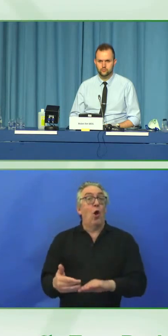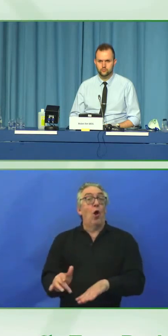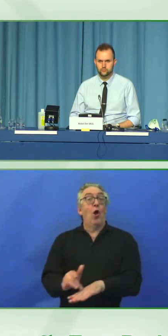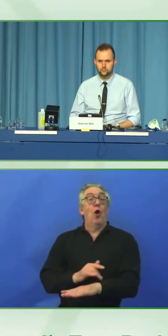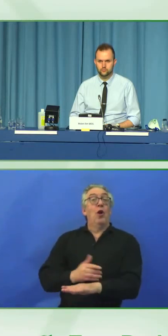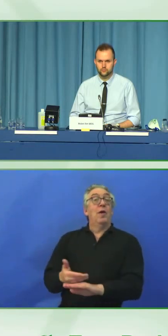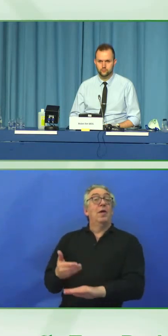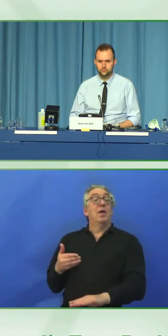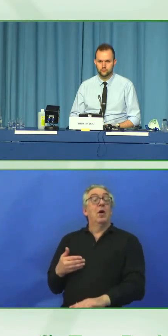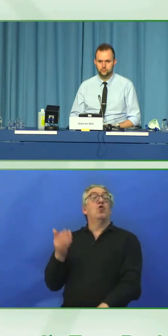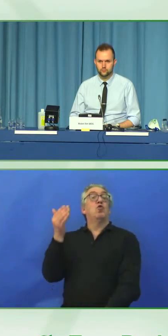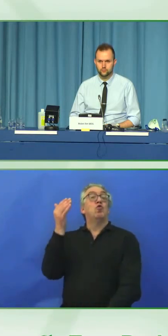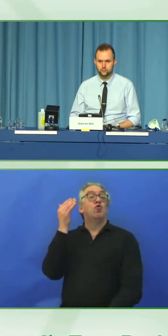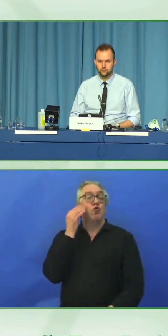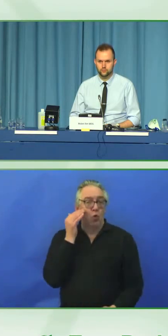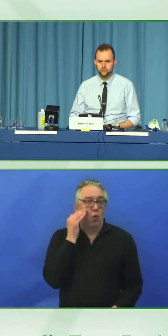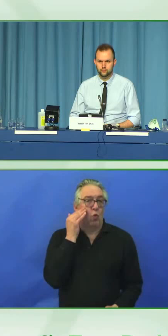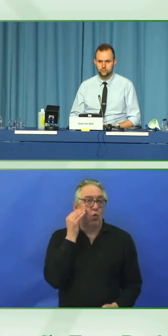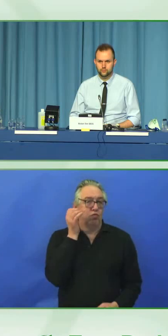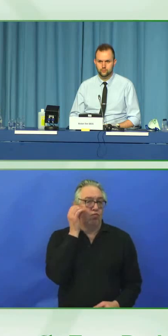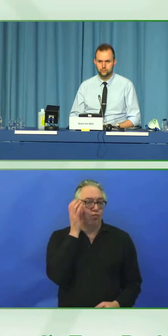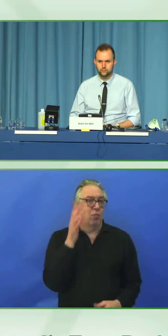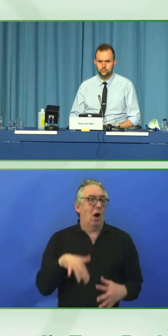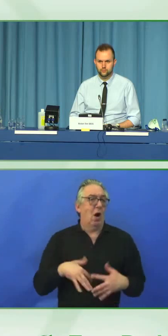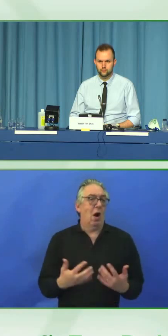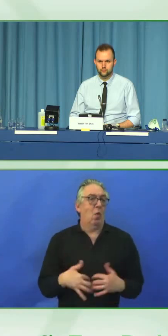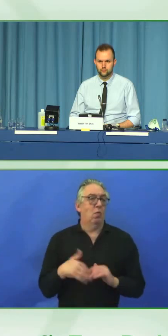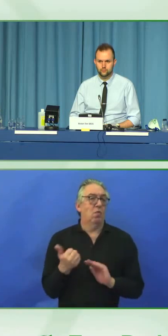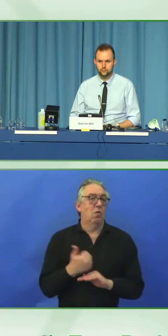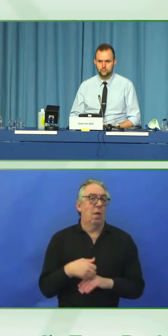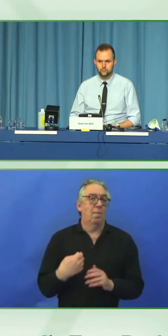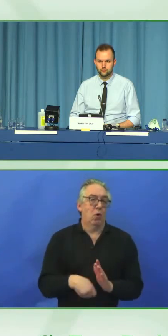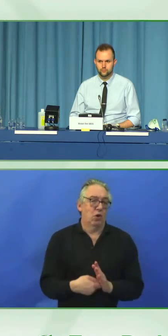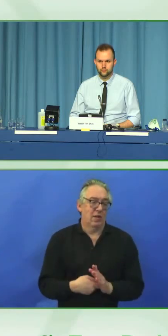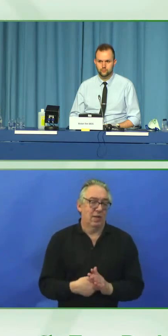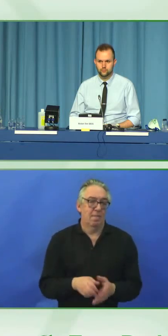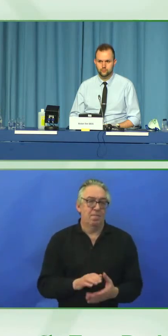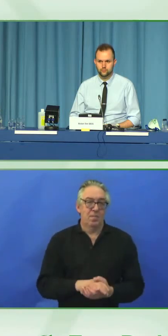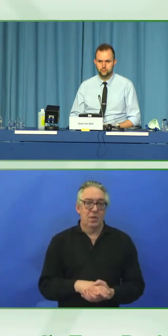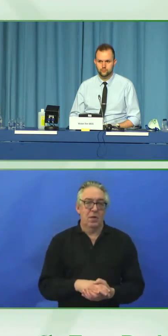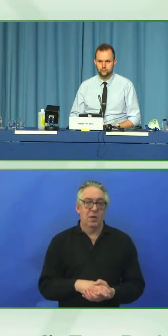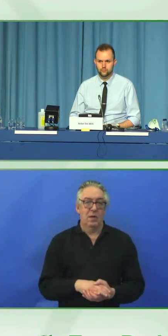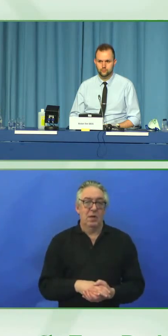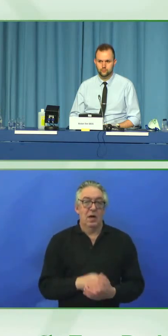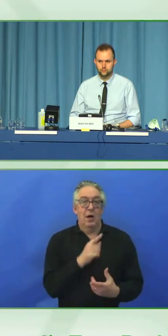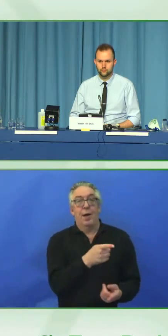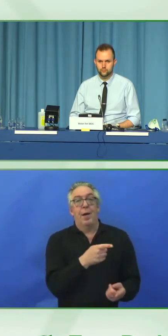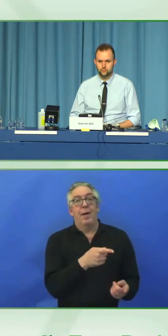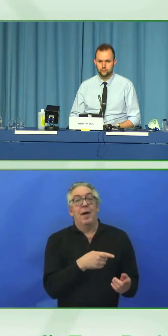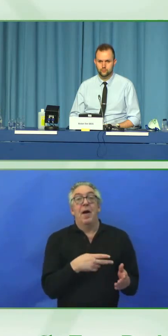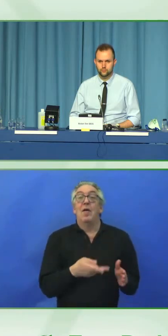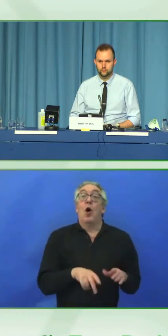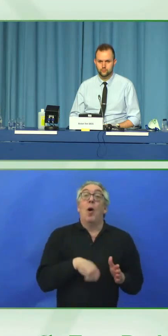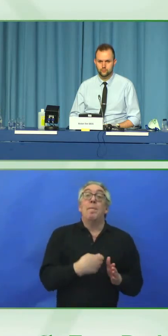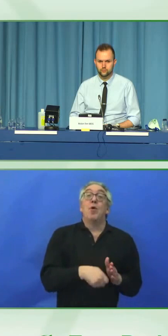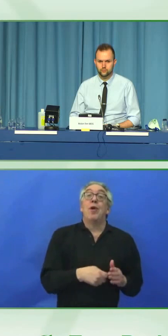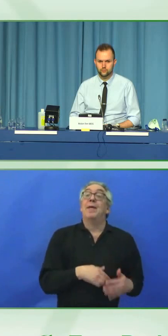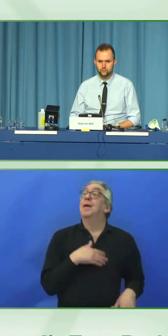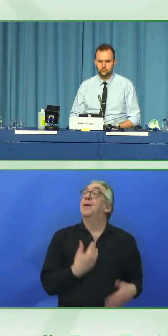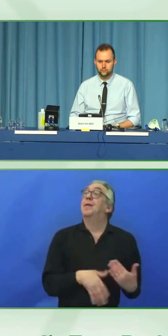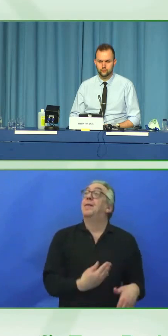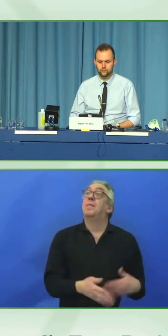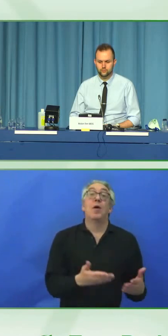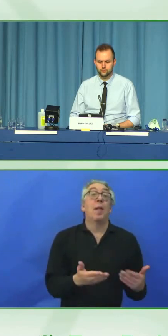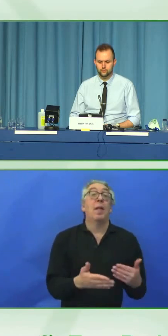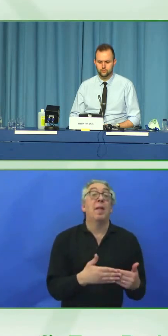disabled people or people with disabilities, it shouldn't just be a box that needs to be ticked when a project is nearly ready to be delivered. You know, it's valuable to